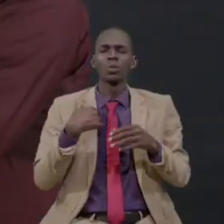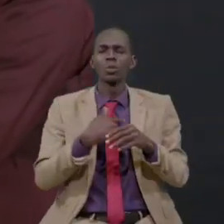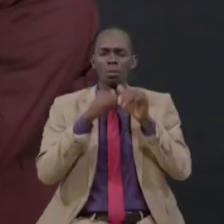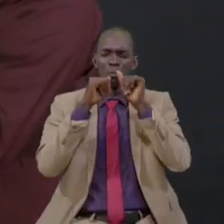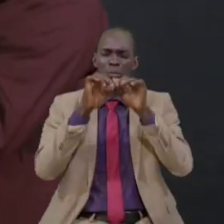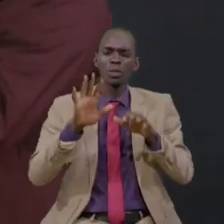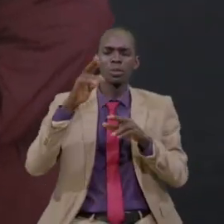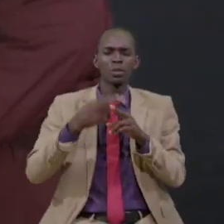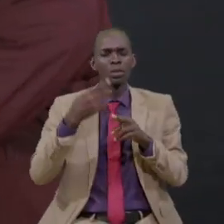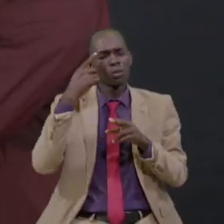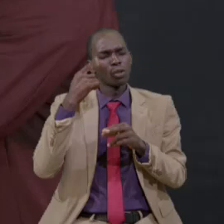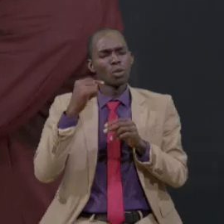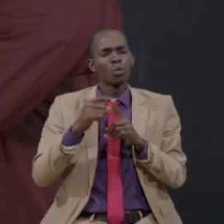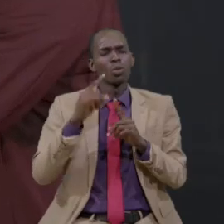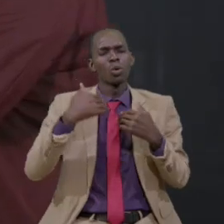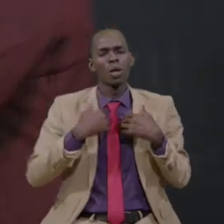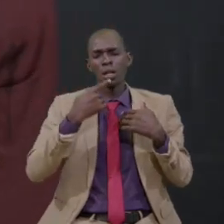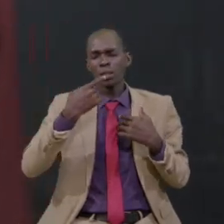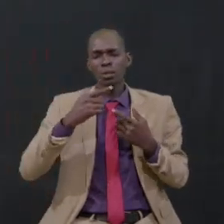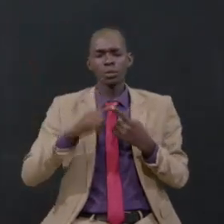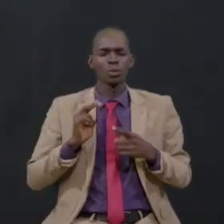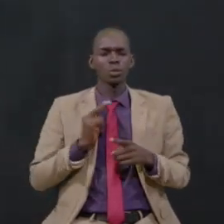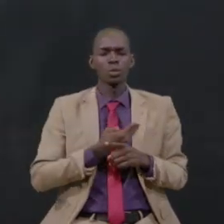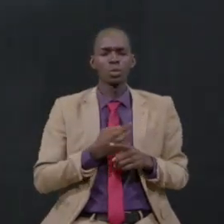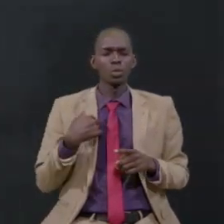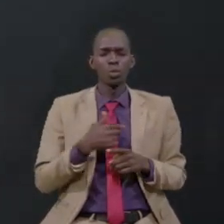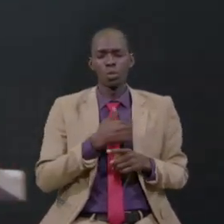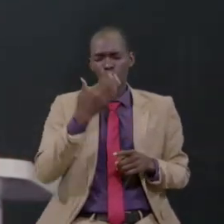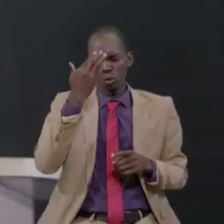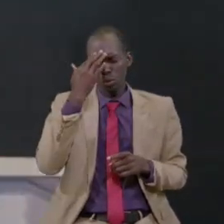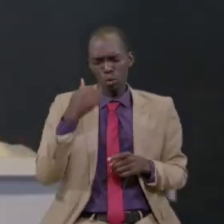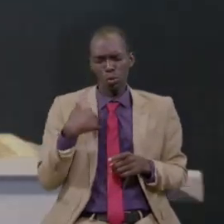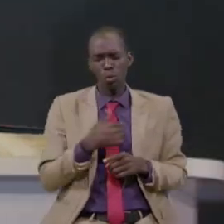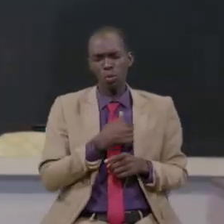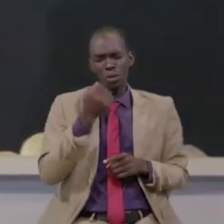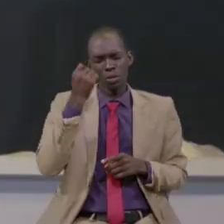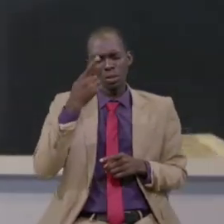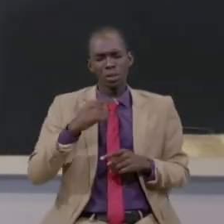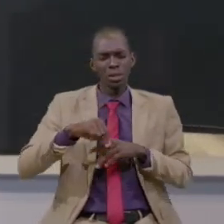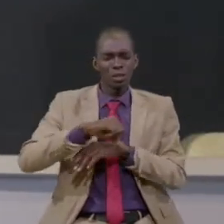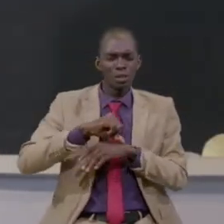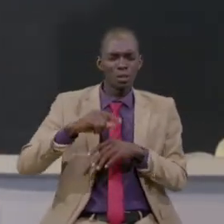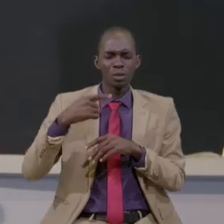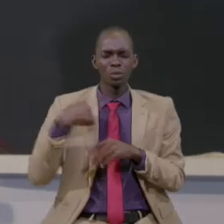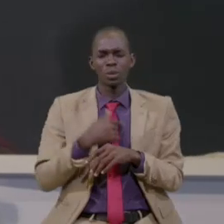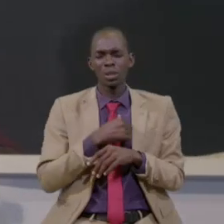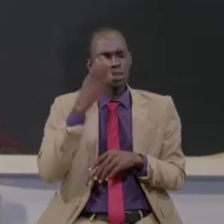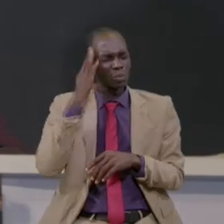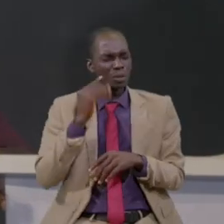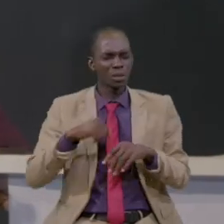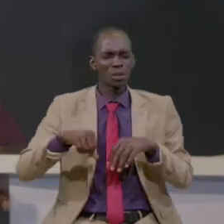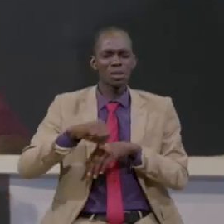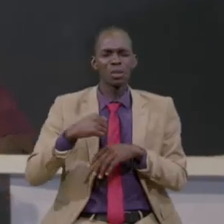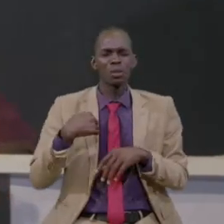have spoken to us. Now we know, we understand the anointing, we experience the anointing, and now we're going to reap the